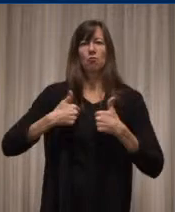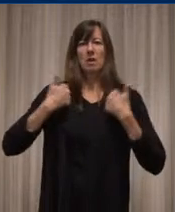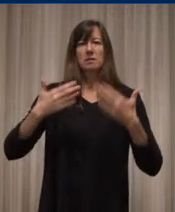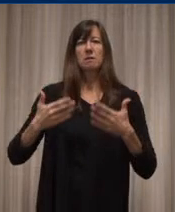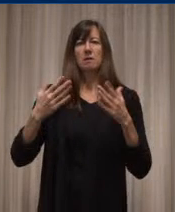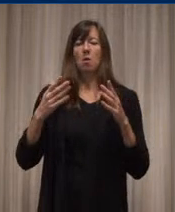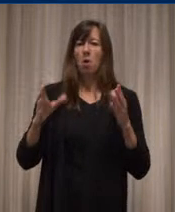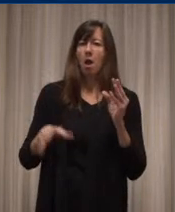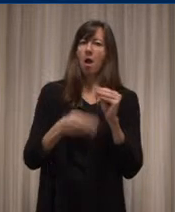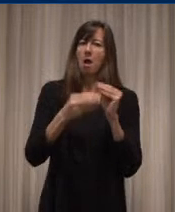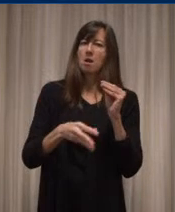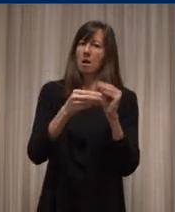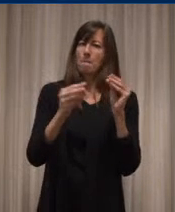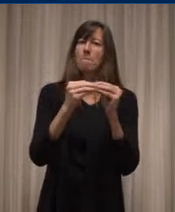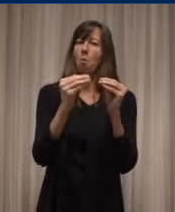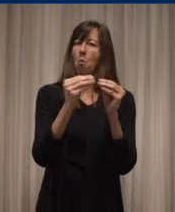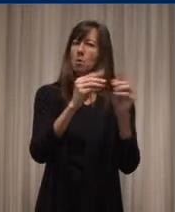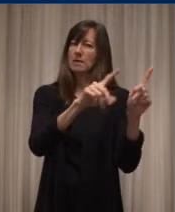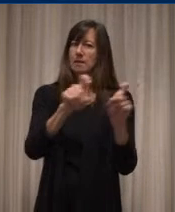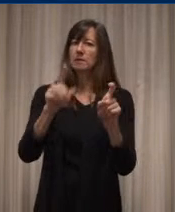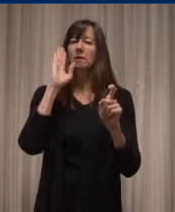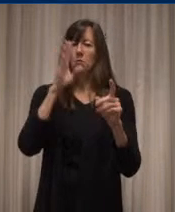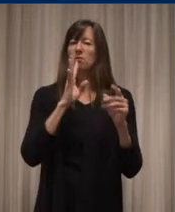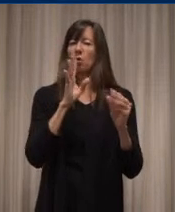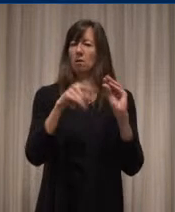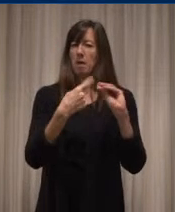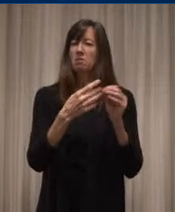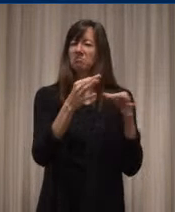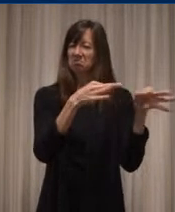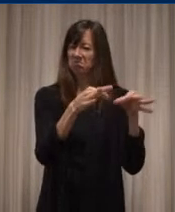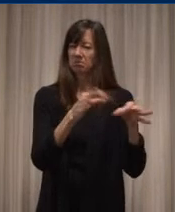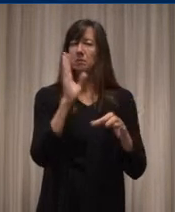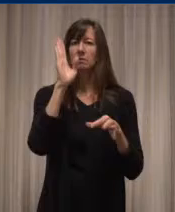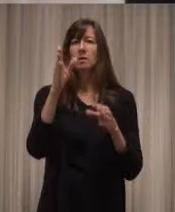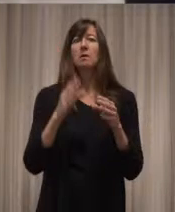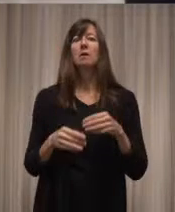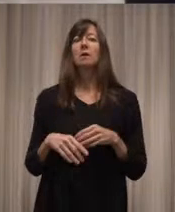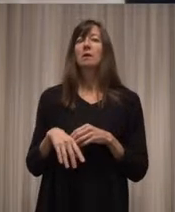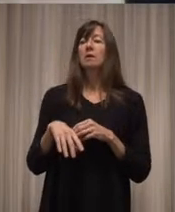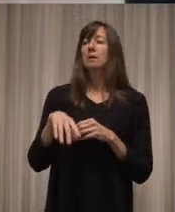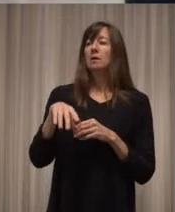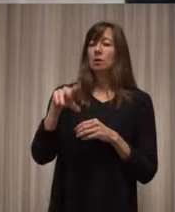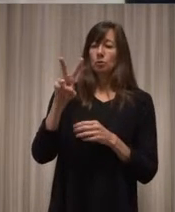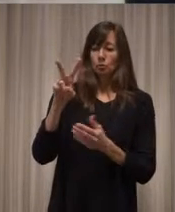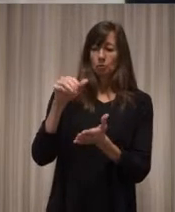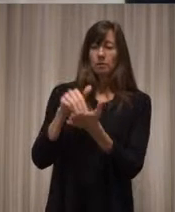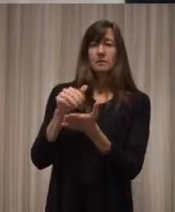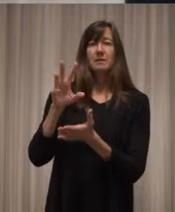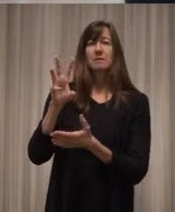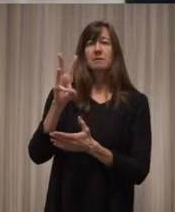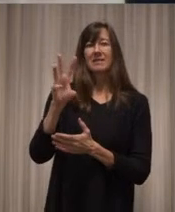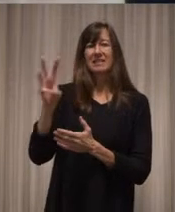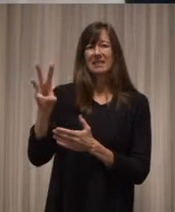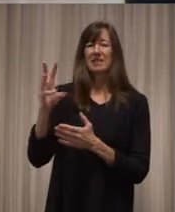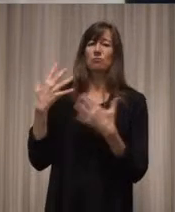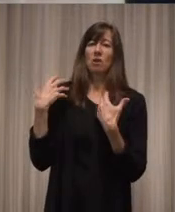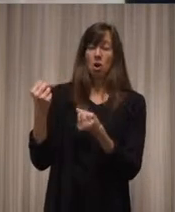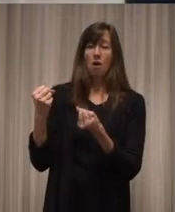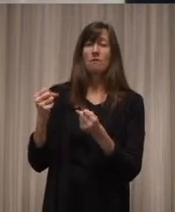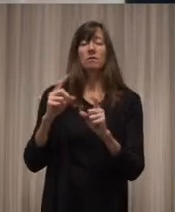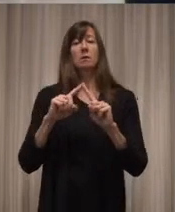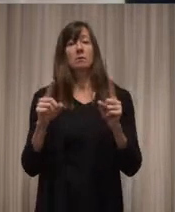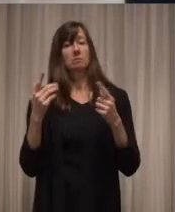our testing capacity, which we'll talk about in a moment. Fortunately, 2677 recovered, and tragically,